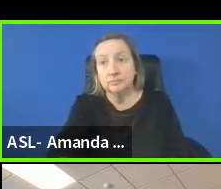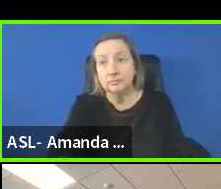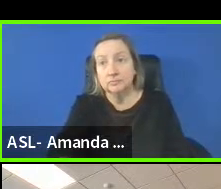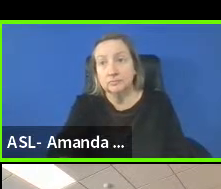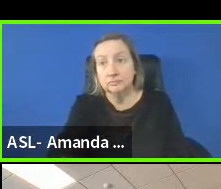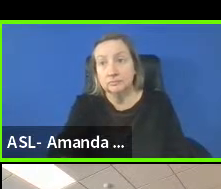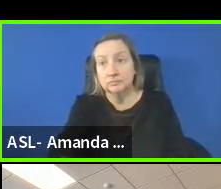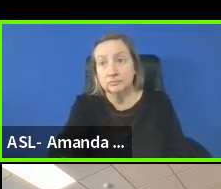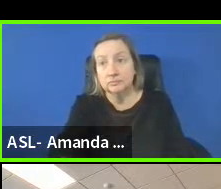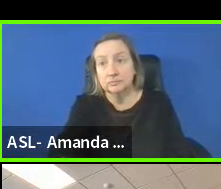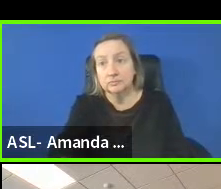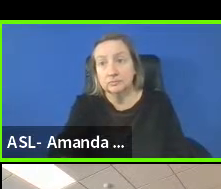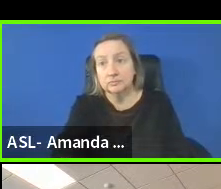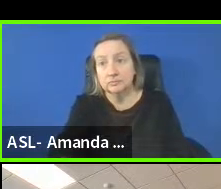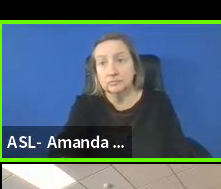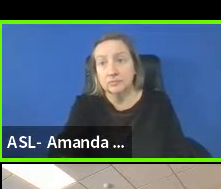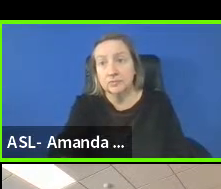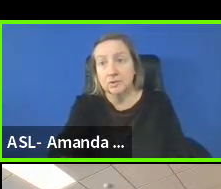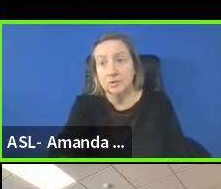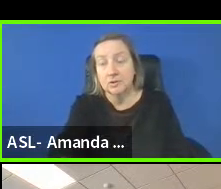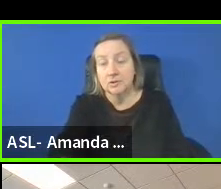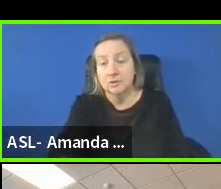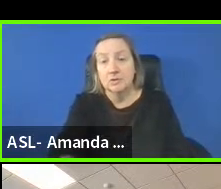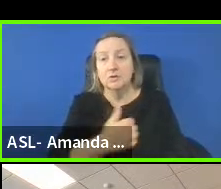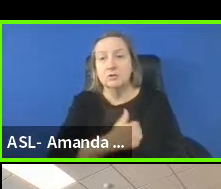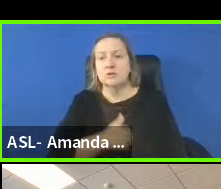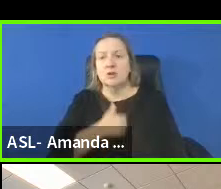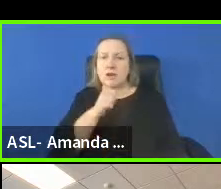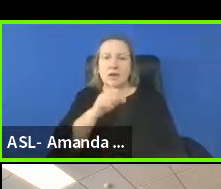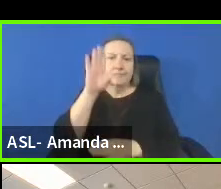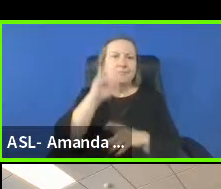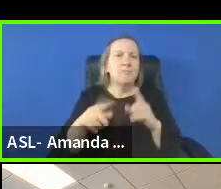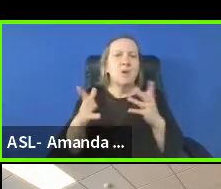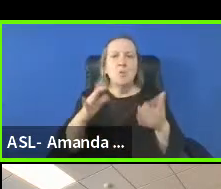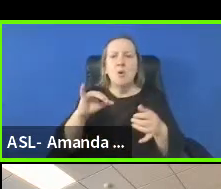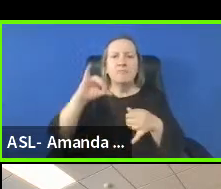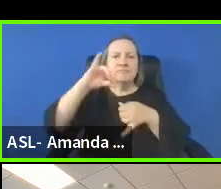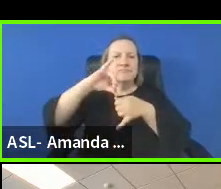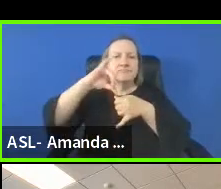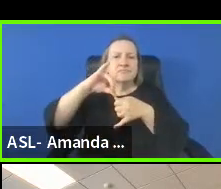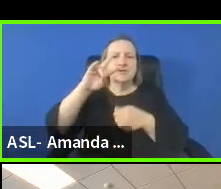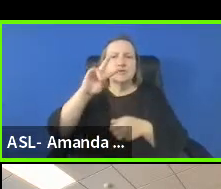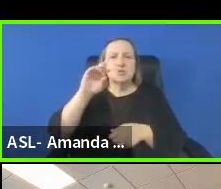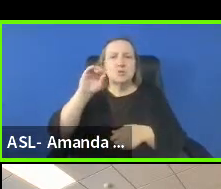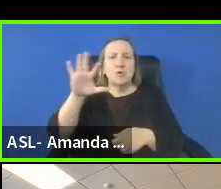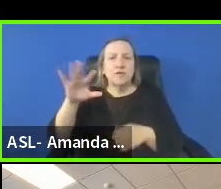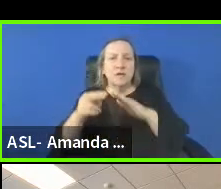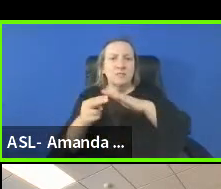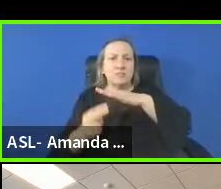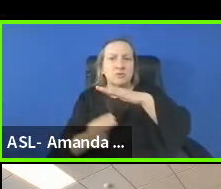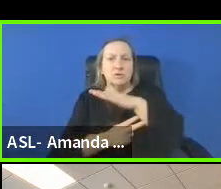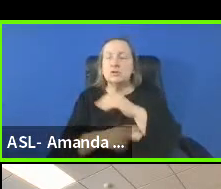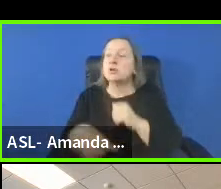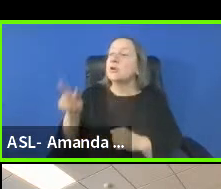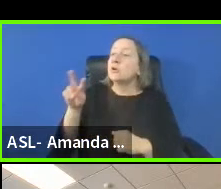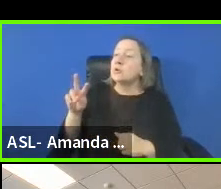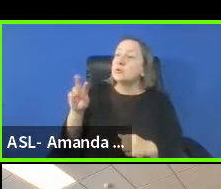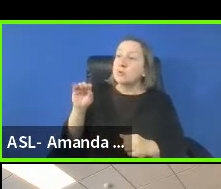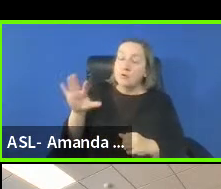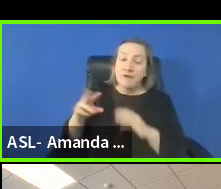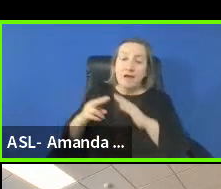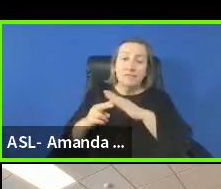Sorry, I didn't put my hand up, but I do. What is the height of the 205 bridge? The 205 bridge